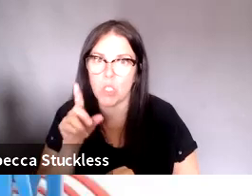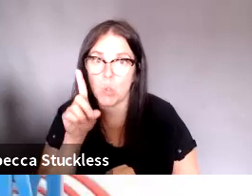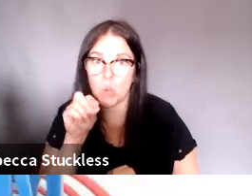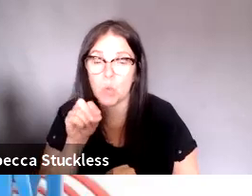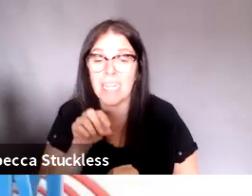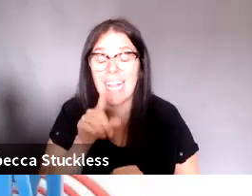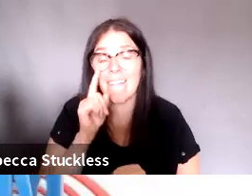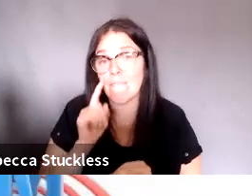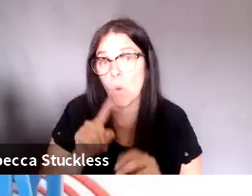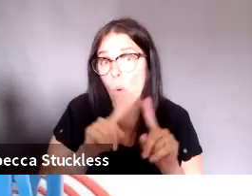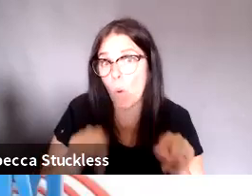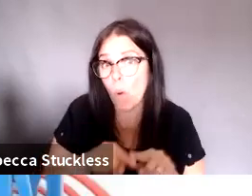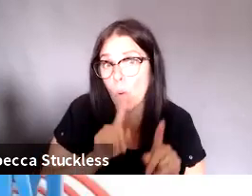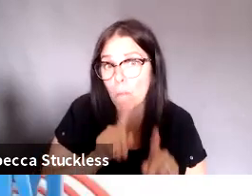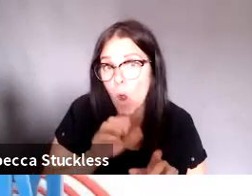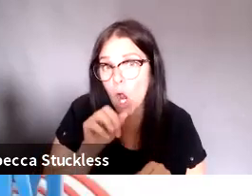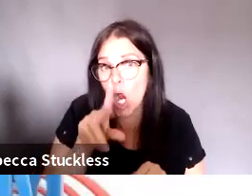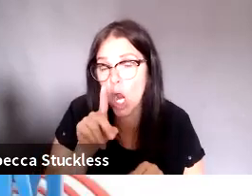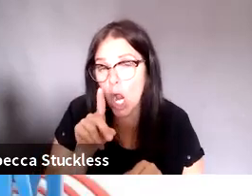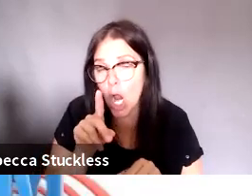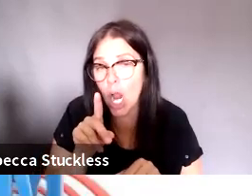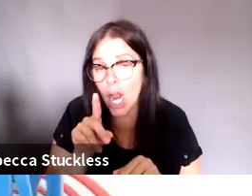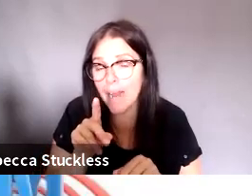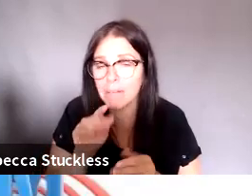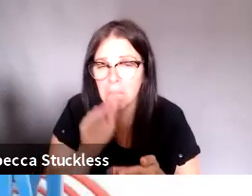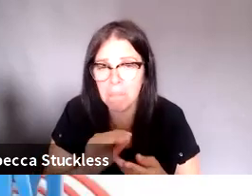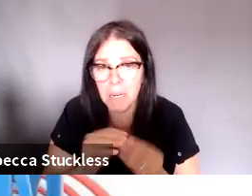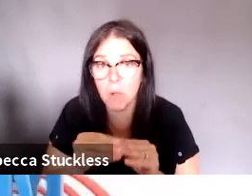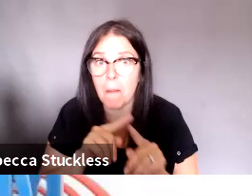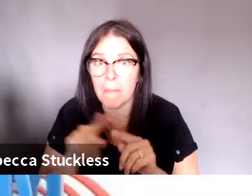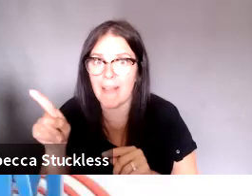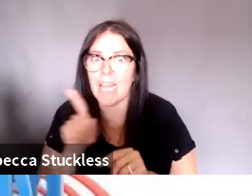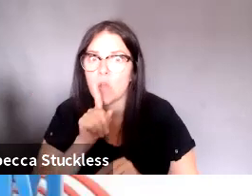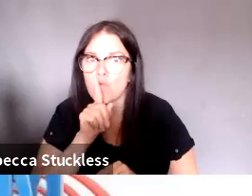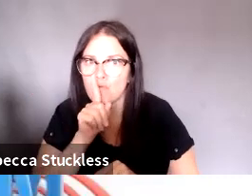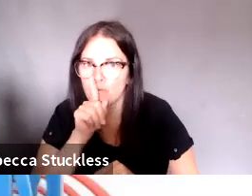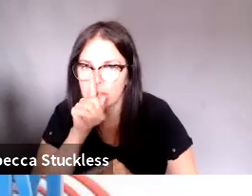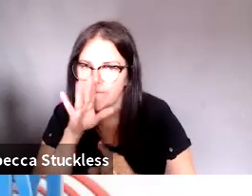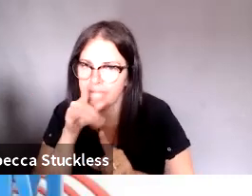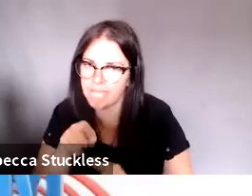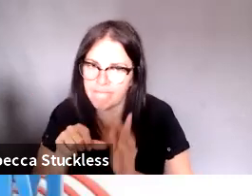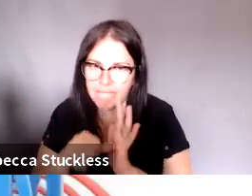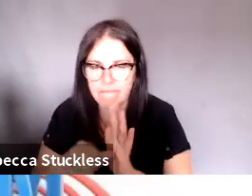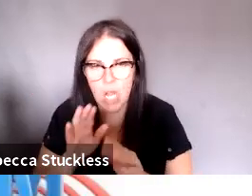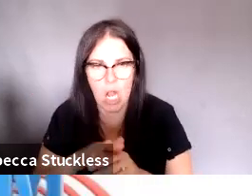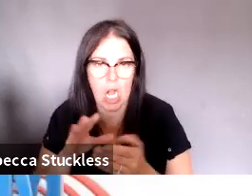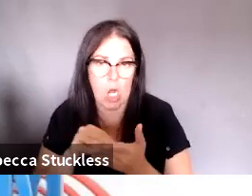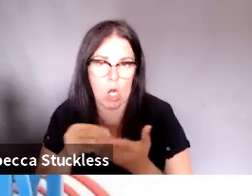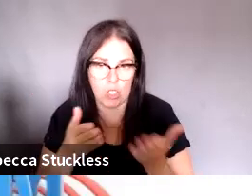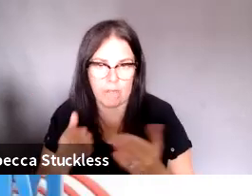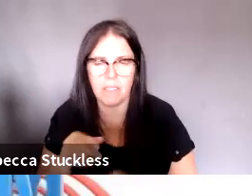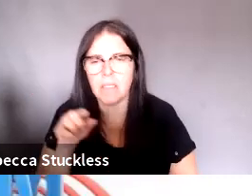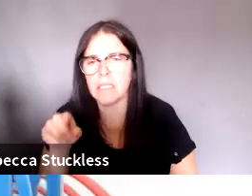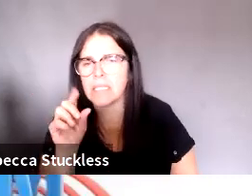value with a small v on learners served targets. Danielle says we get a lot of returned